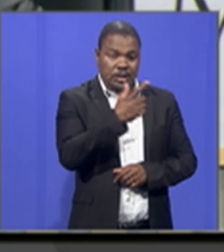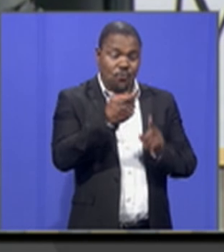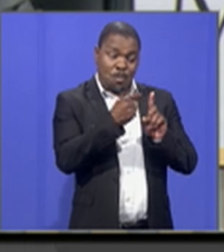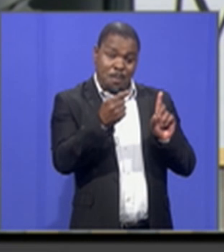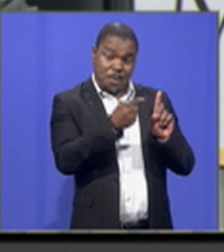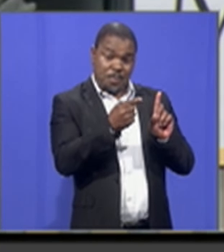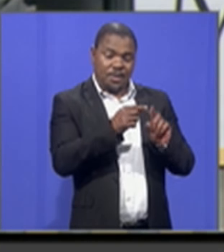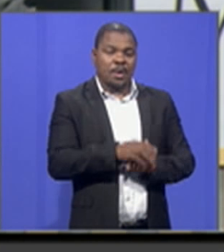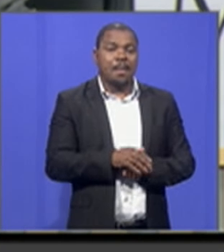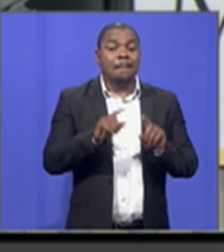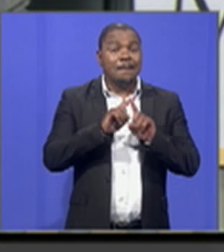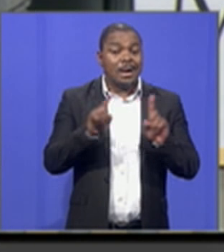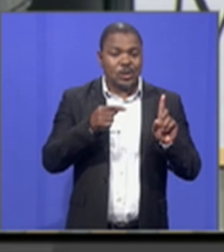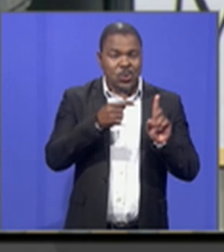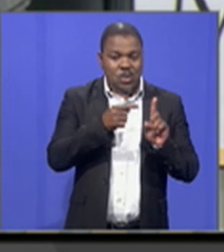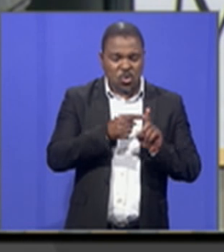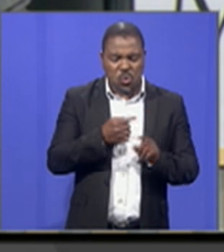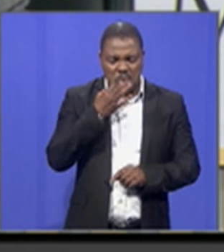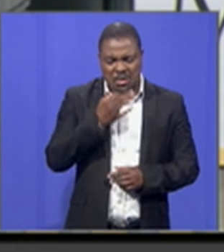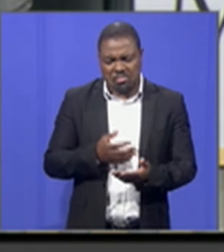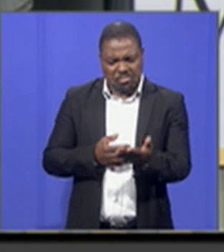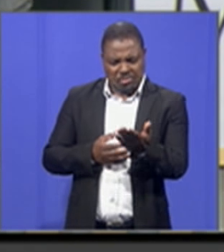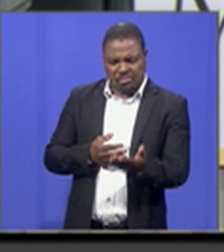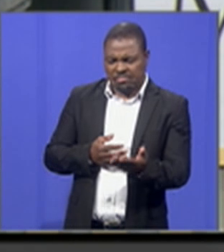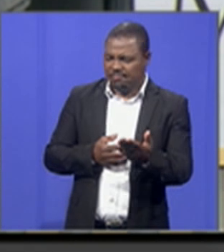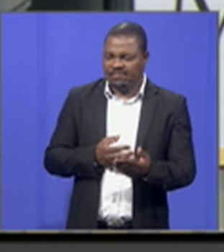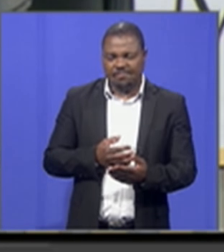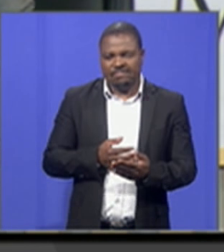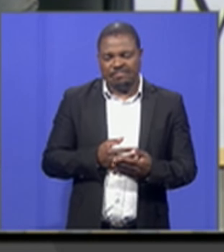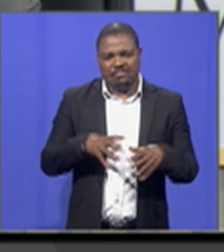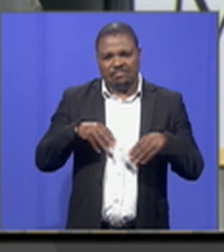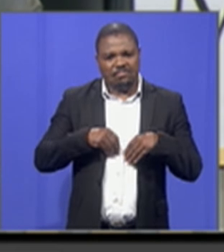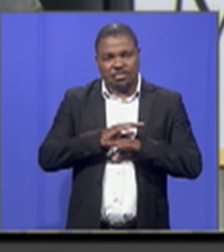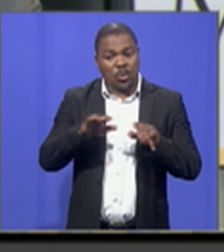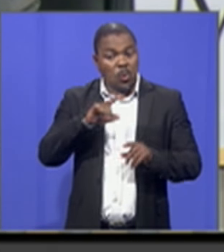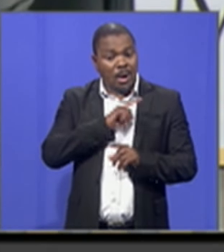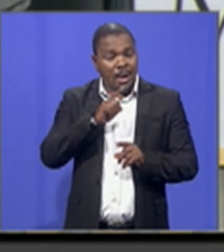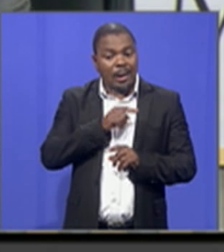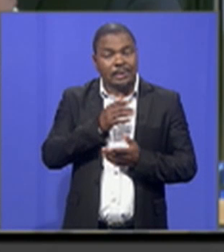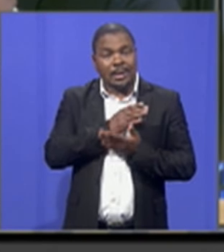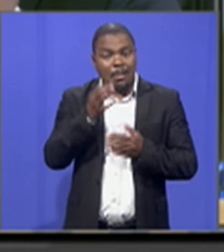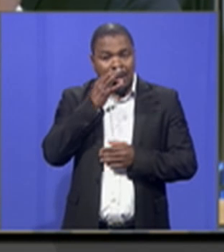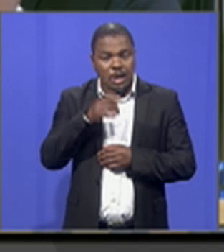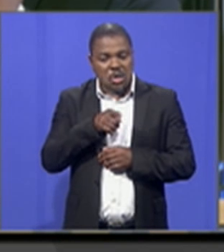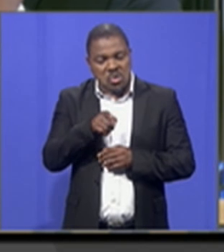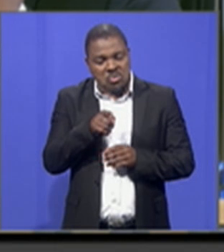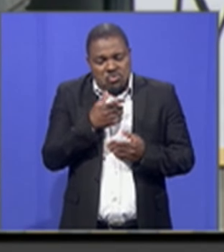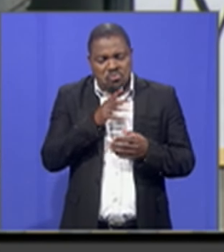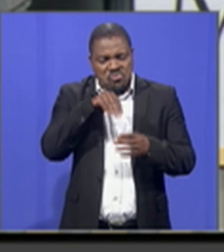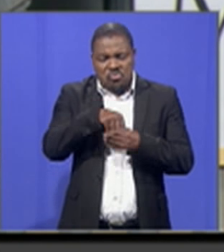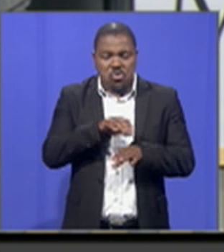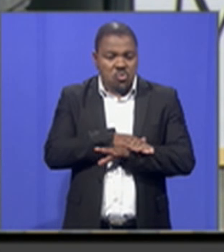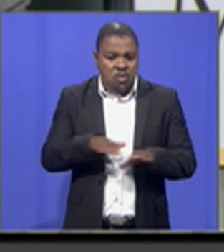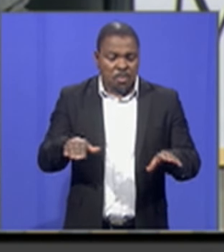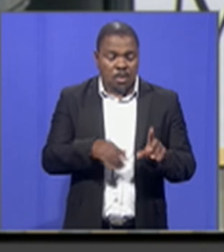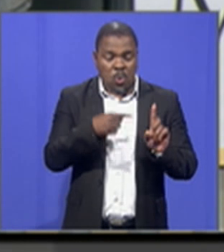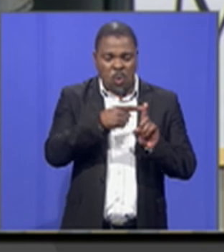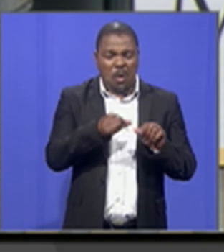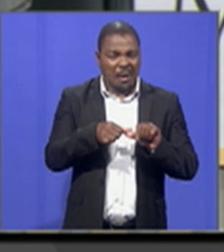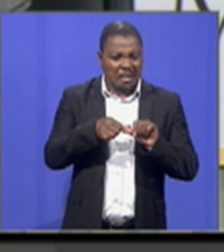bjalo, Adams go itaetša a sa iše felo ka polelo yeo e laetšago gore taba yeo e be e sa nyake yena. Yena o be